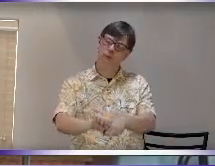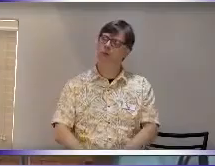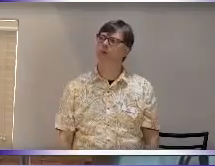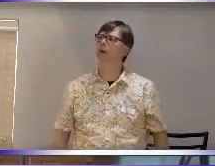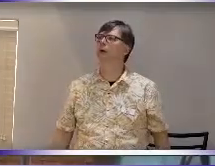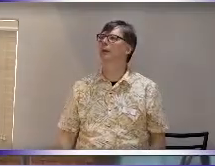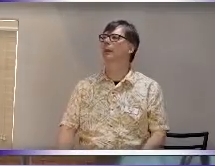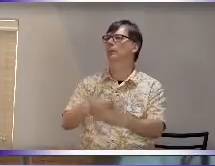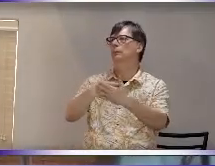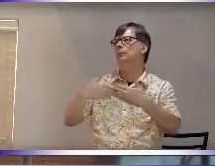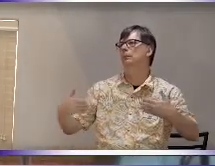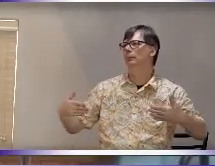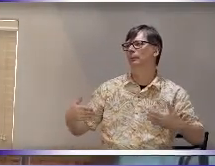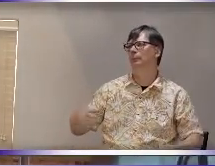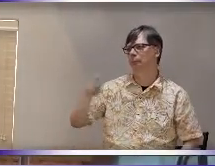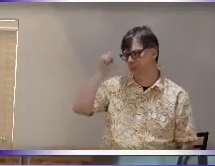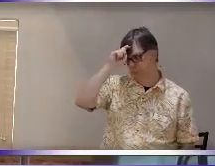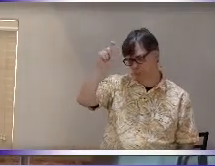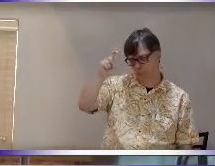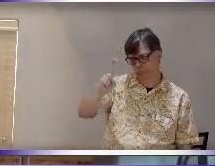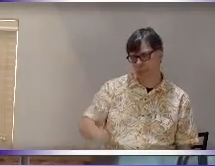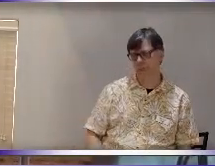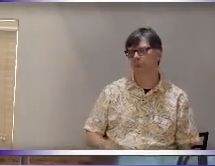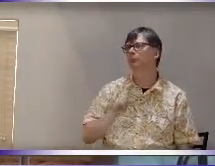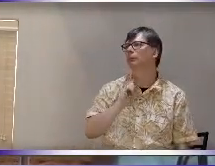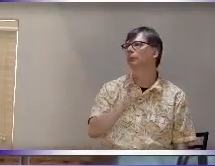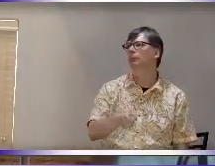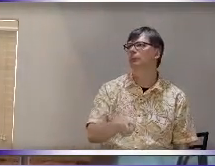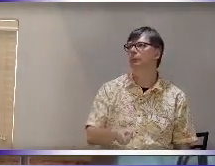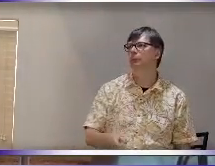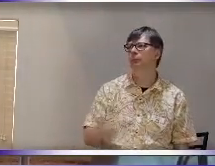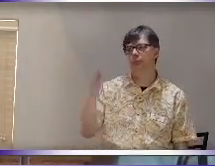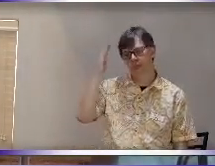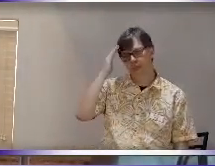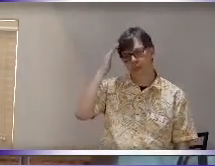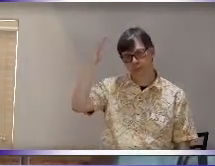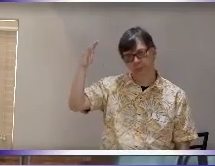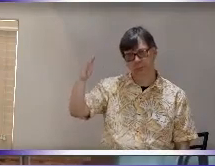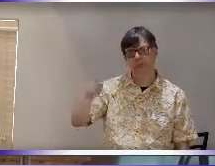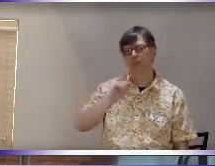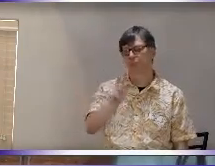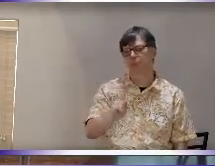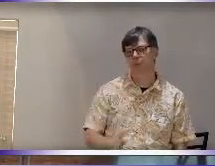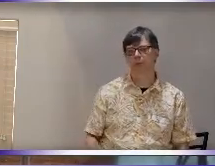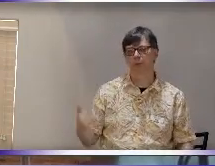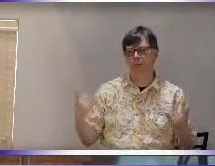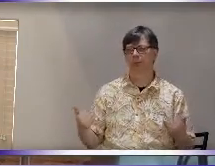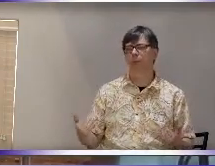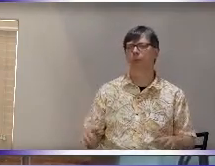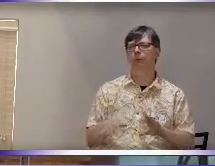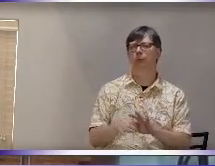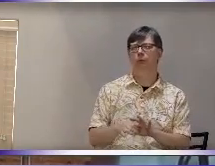this next question is, if we know this, we know about oneness, then why do